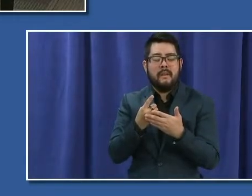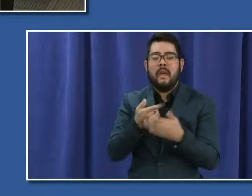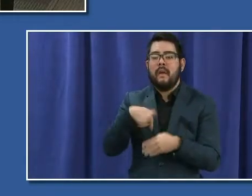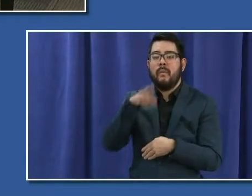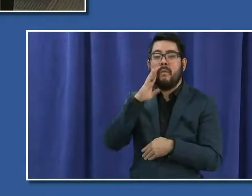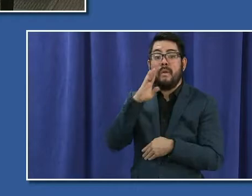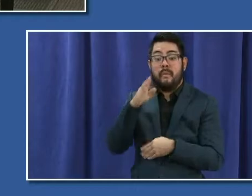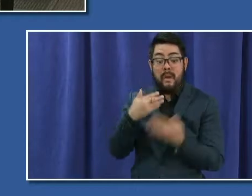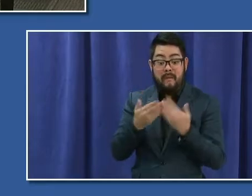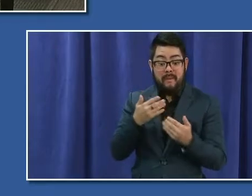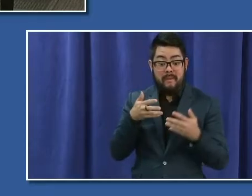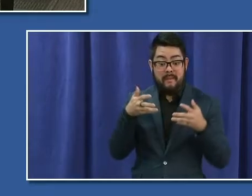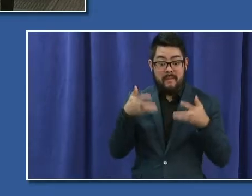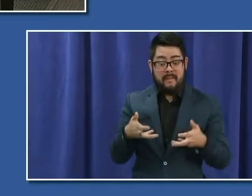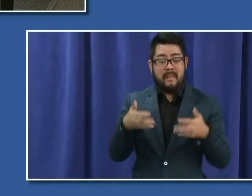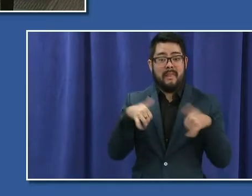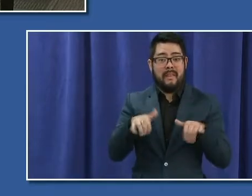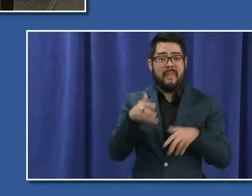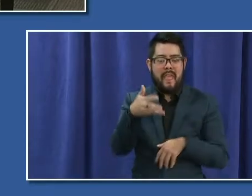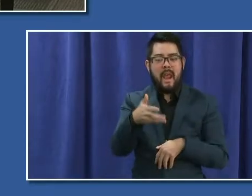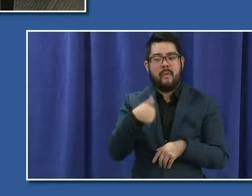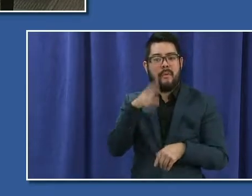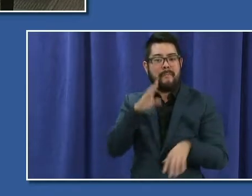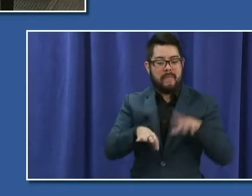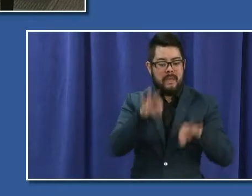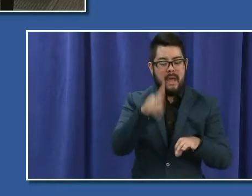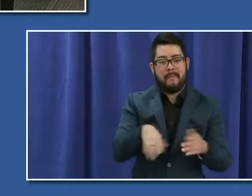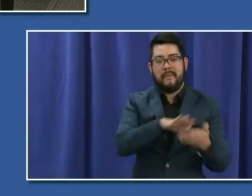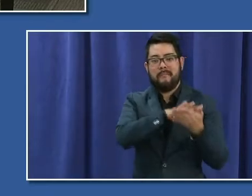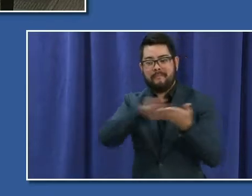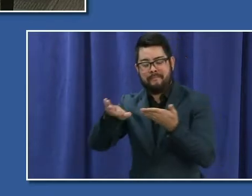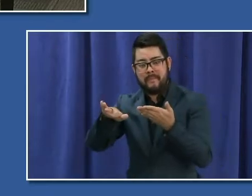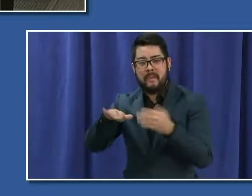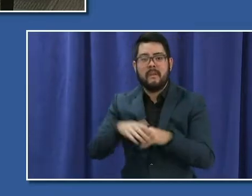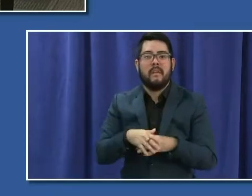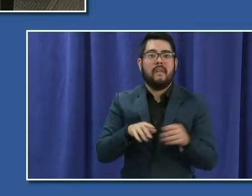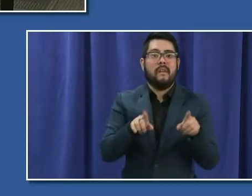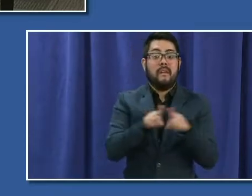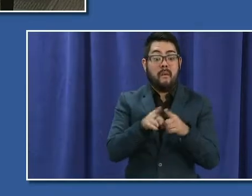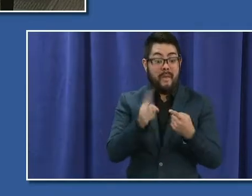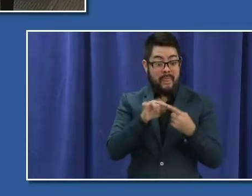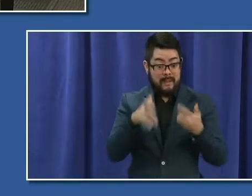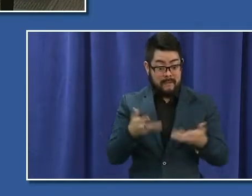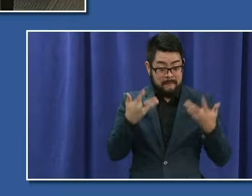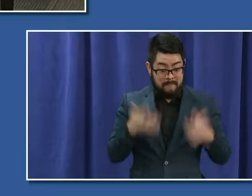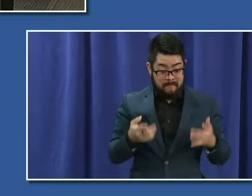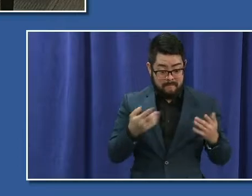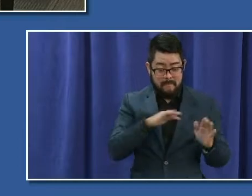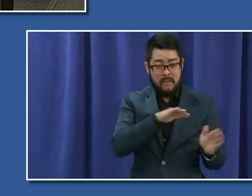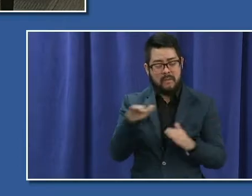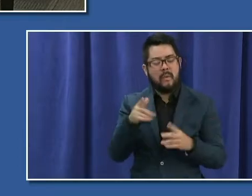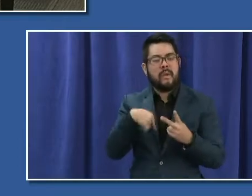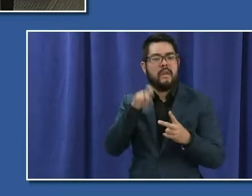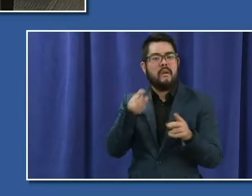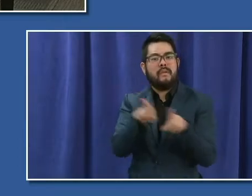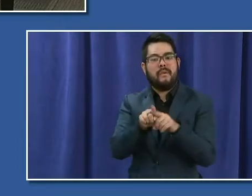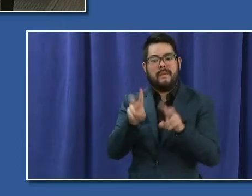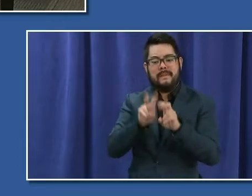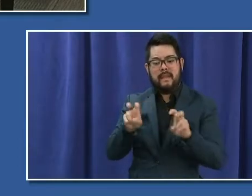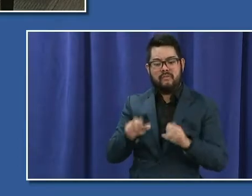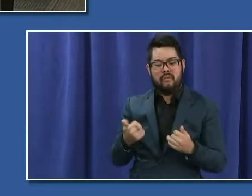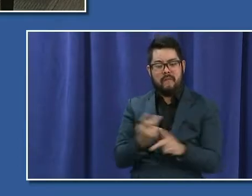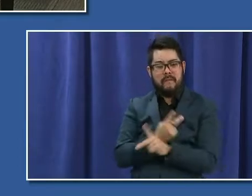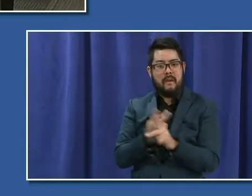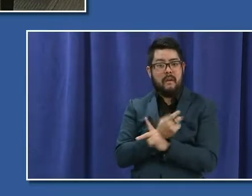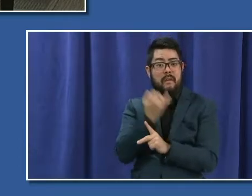debris that's left on the parkways and also start to assess what other damage that might have occurred